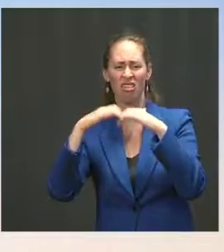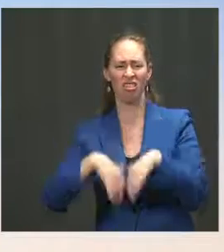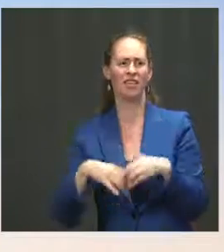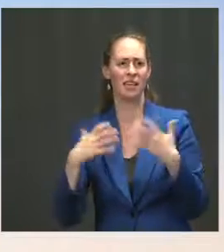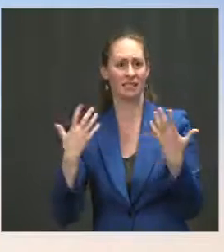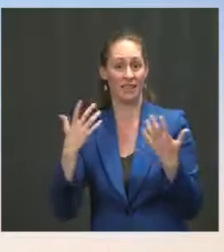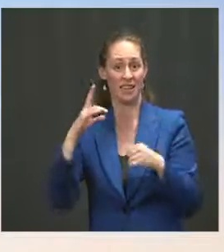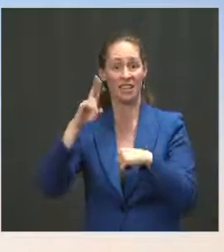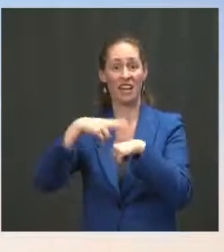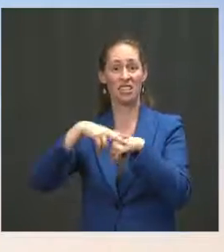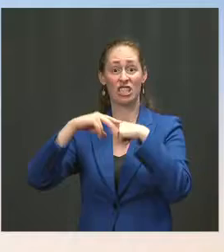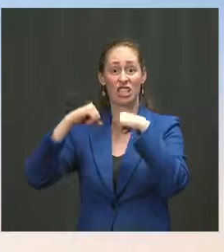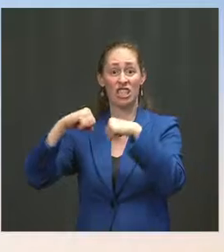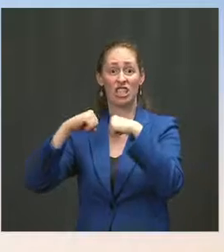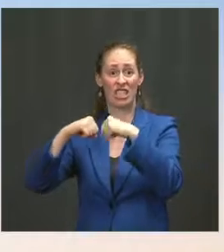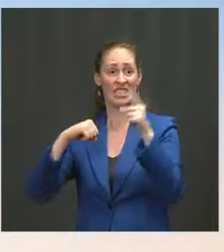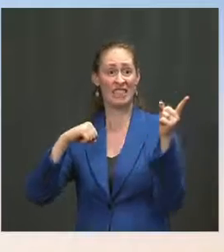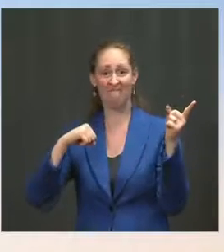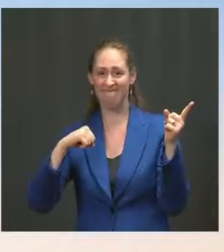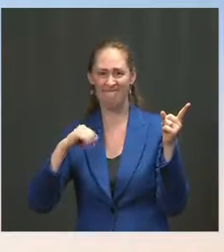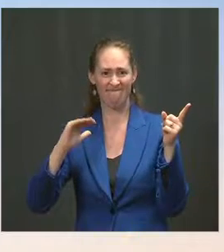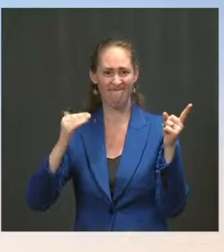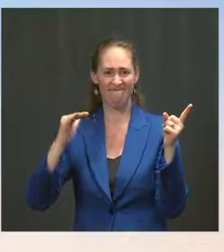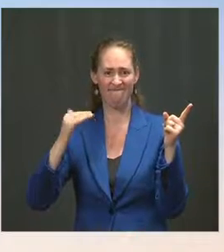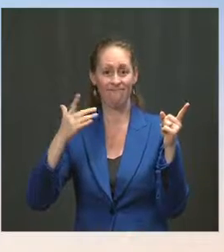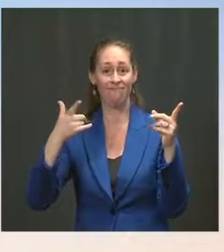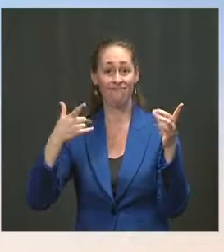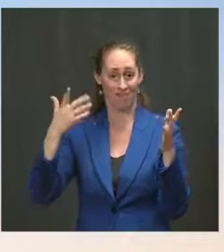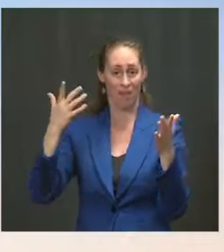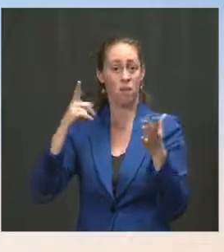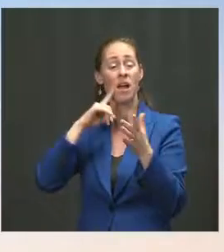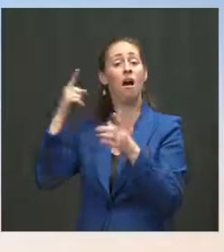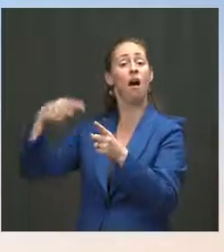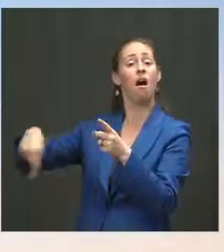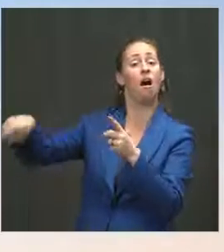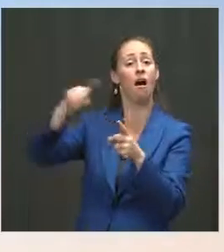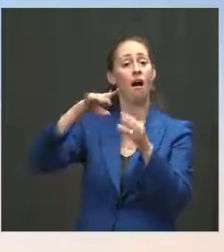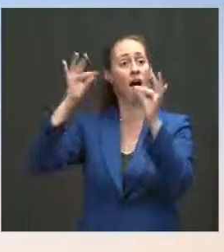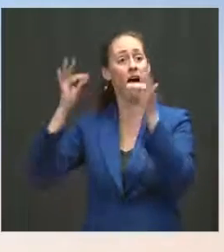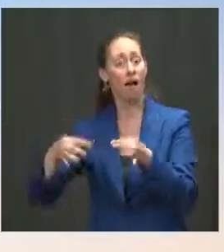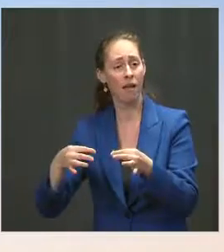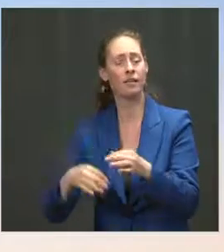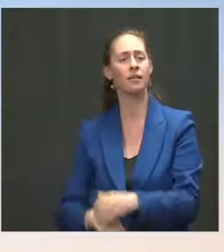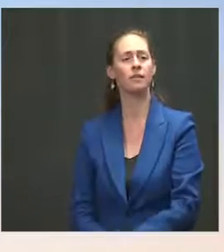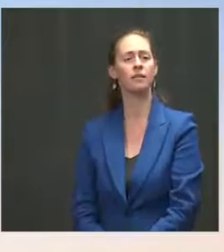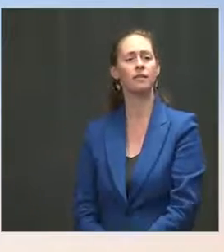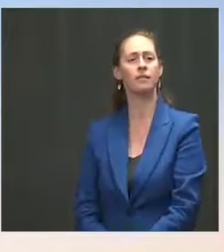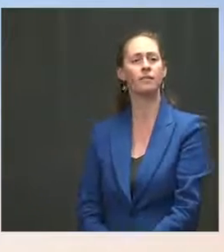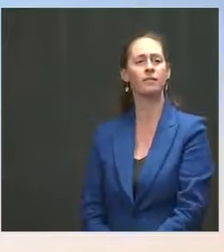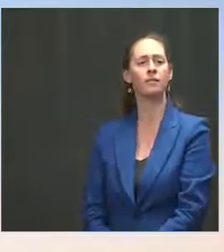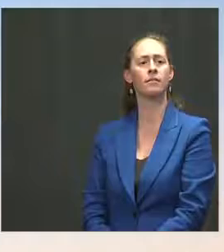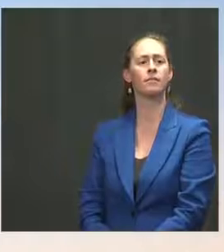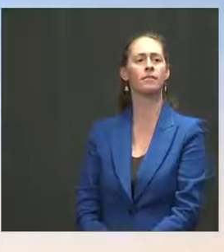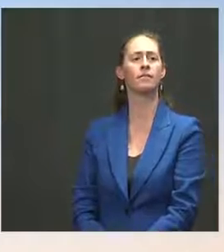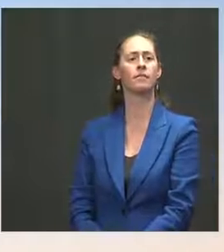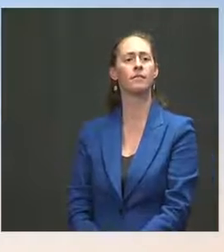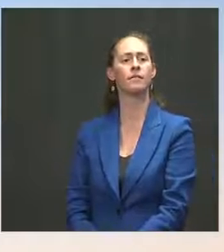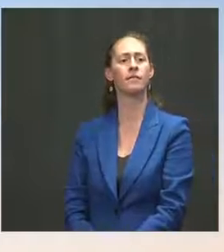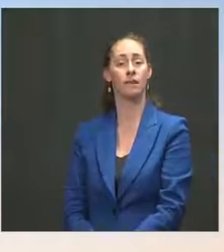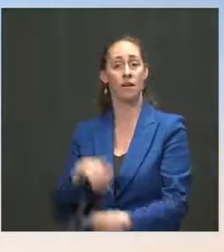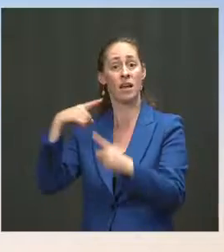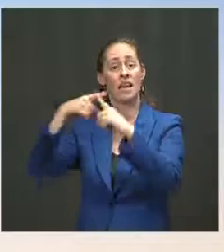directly to the decision by President Biden to announce the withdrawal of U.S. forces by the end of this month. What's your